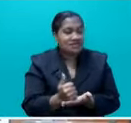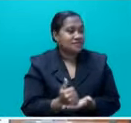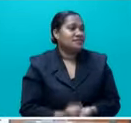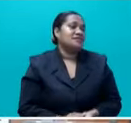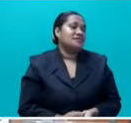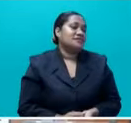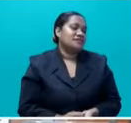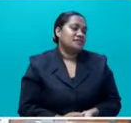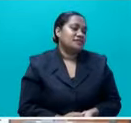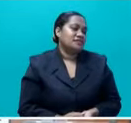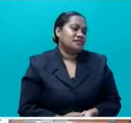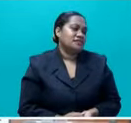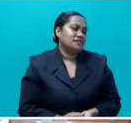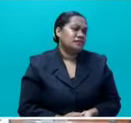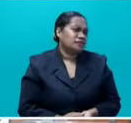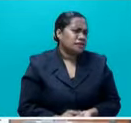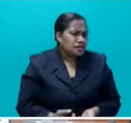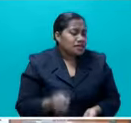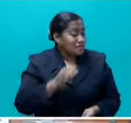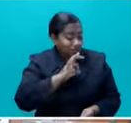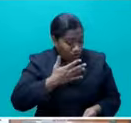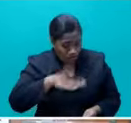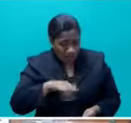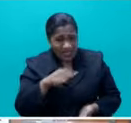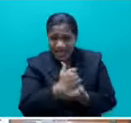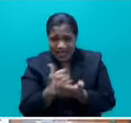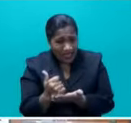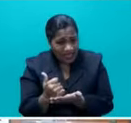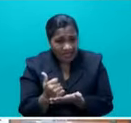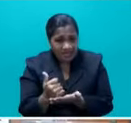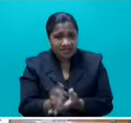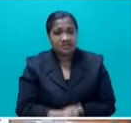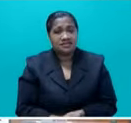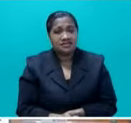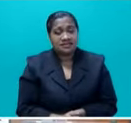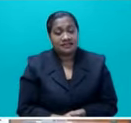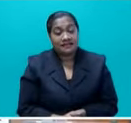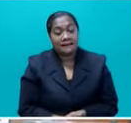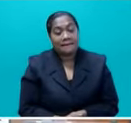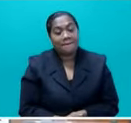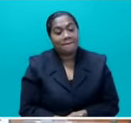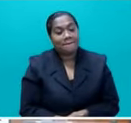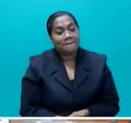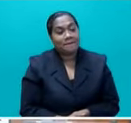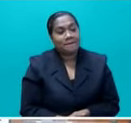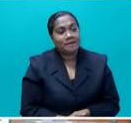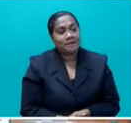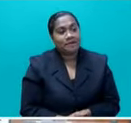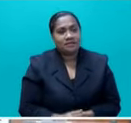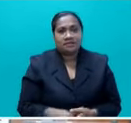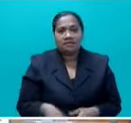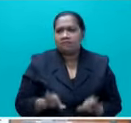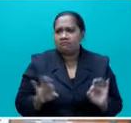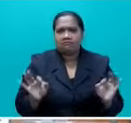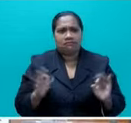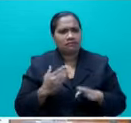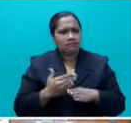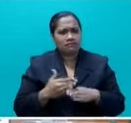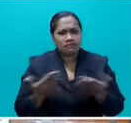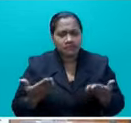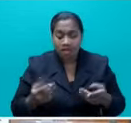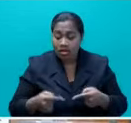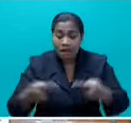So he does not want this act. He said to get, so it is not functional. So the opposition needs to